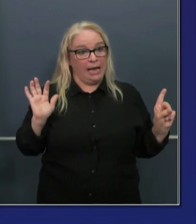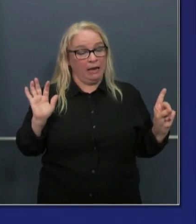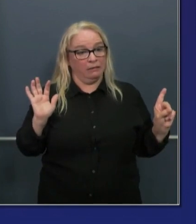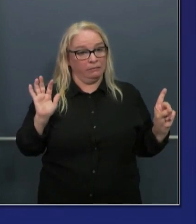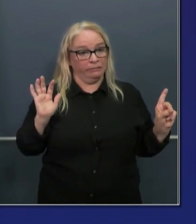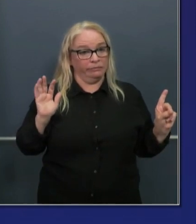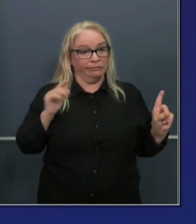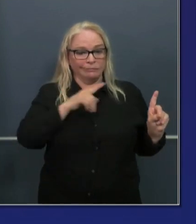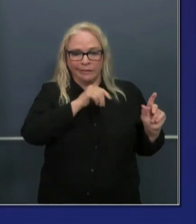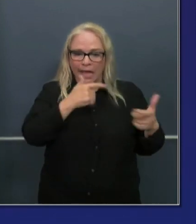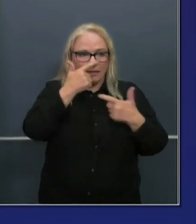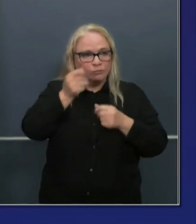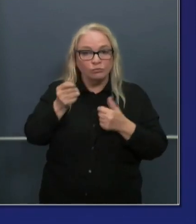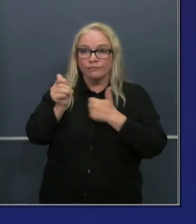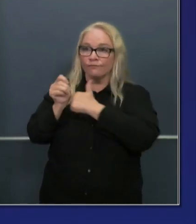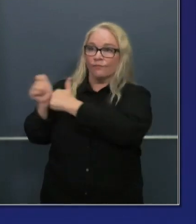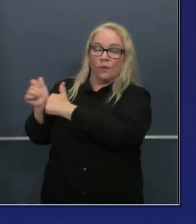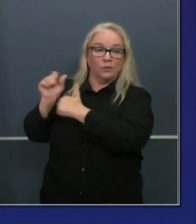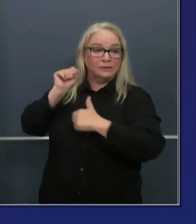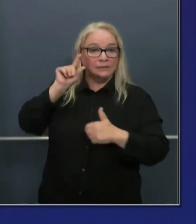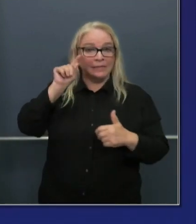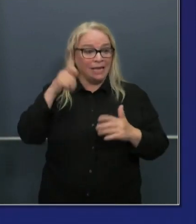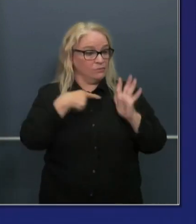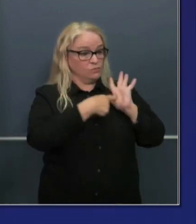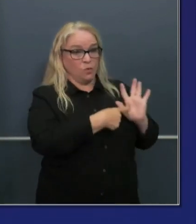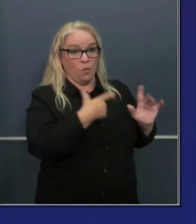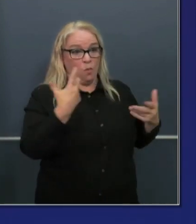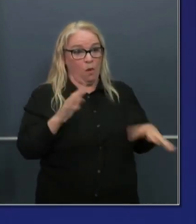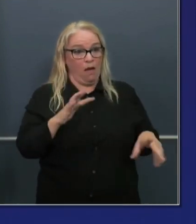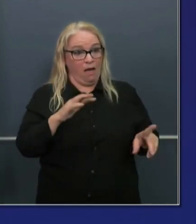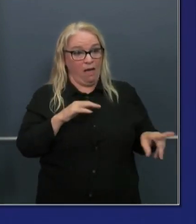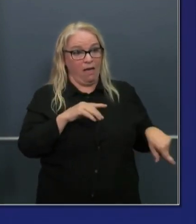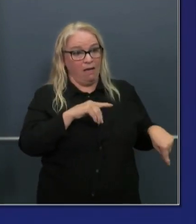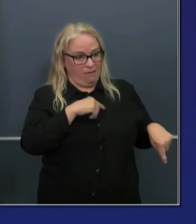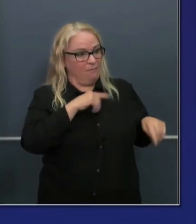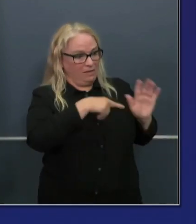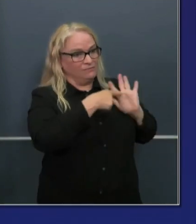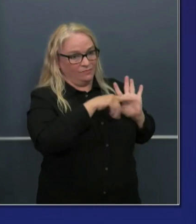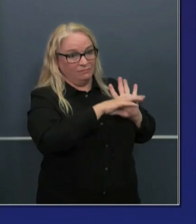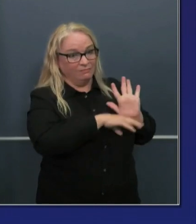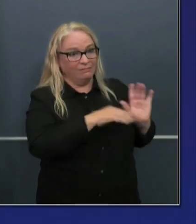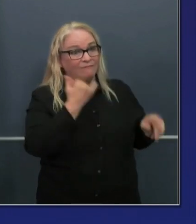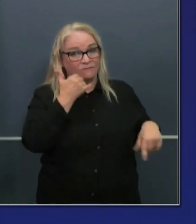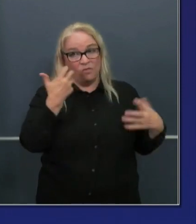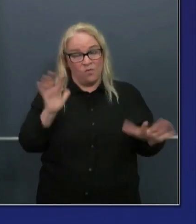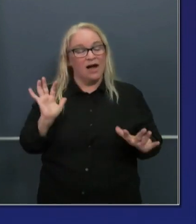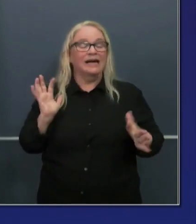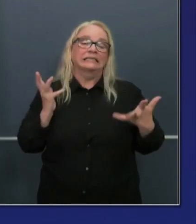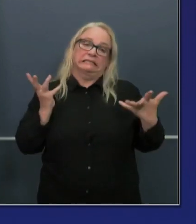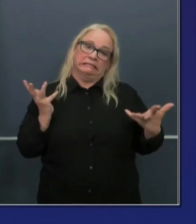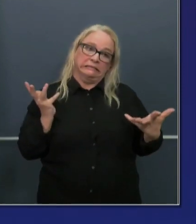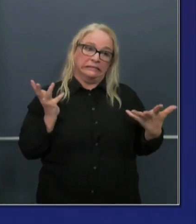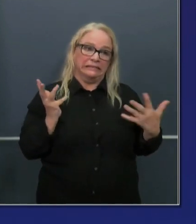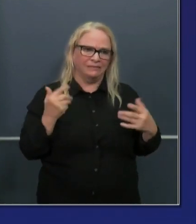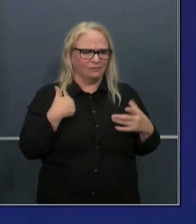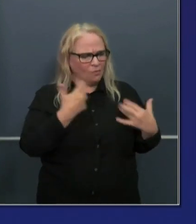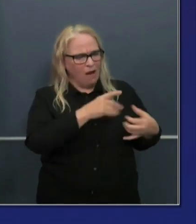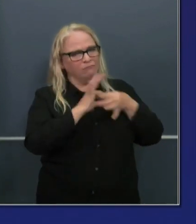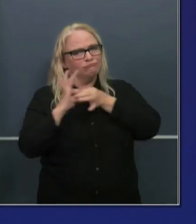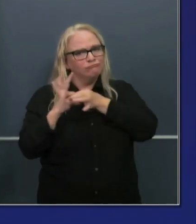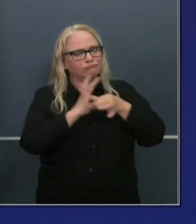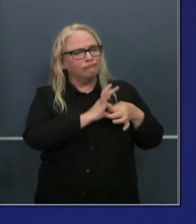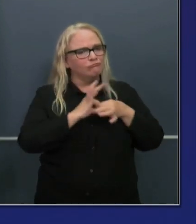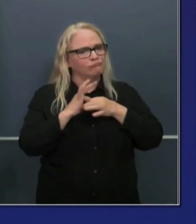can provide. Again, that's the spirit to which we engage. But also, we want, in that spirit of cooperation, to have a